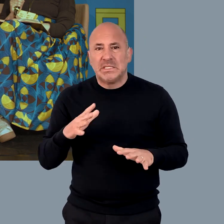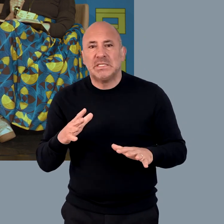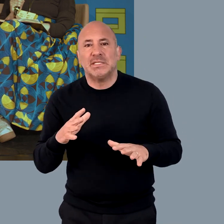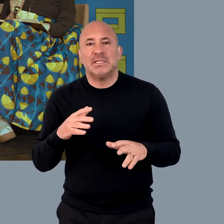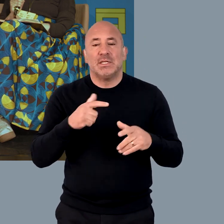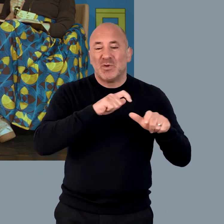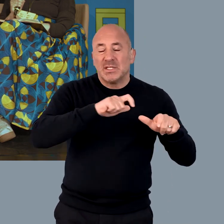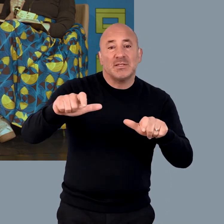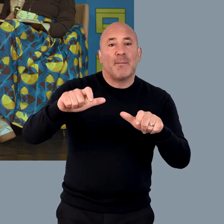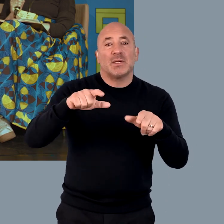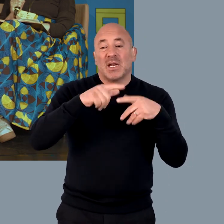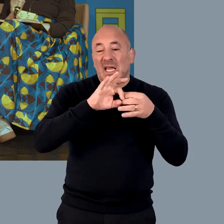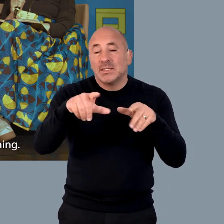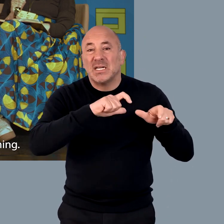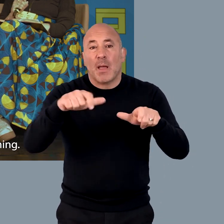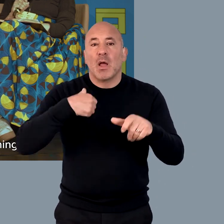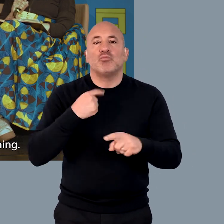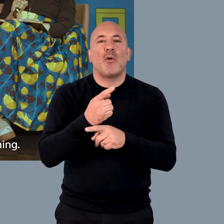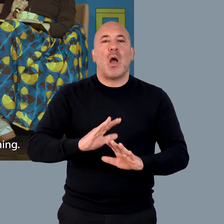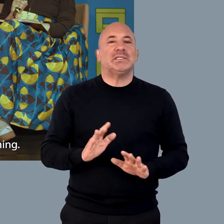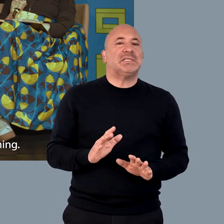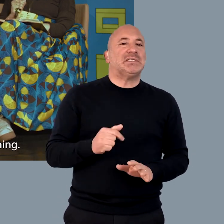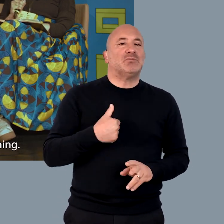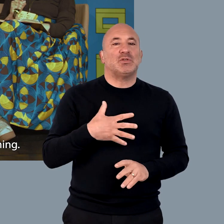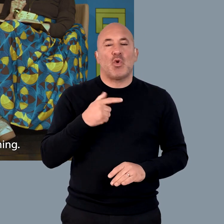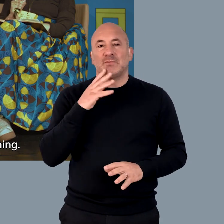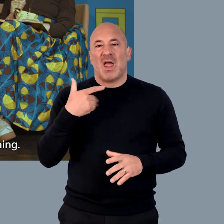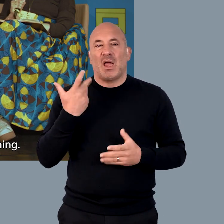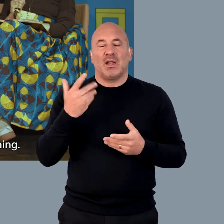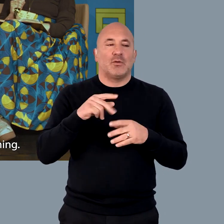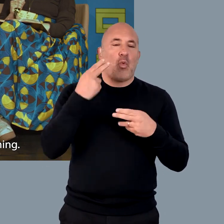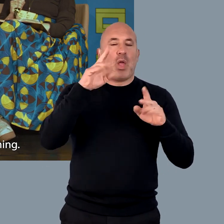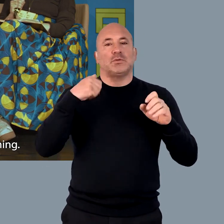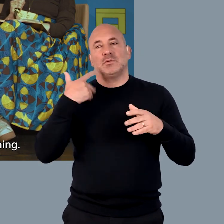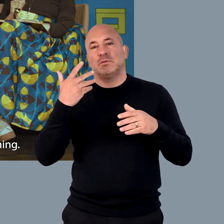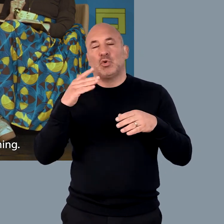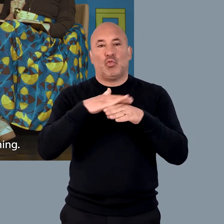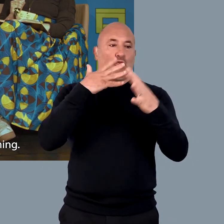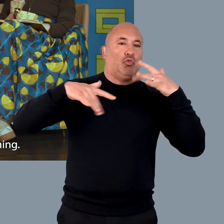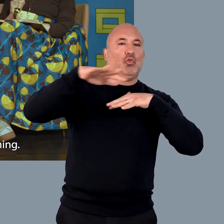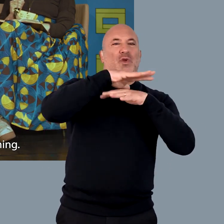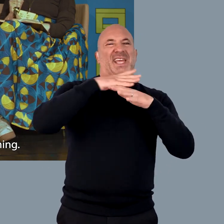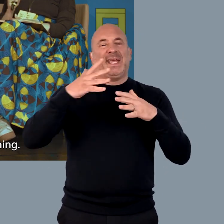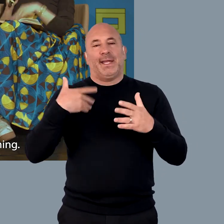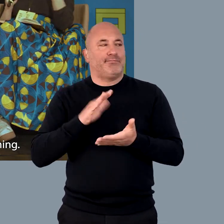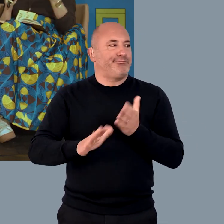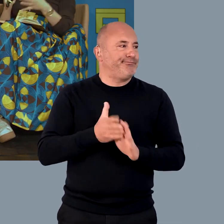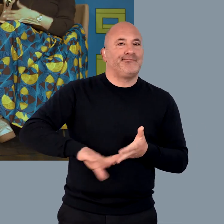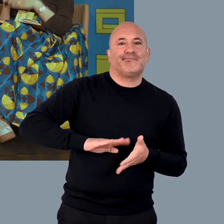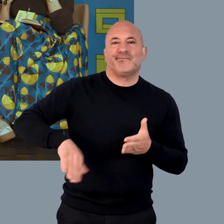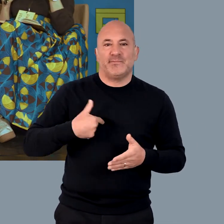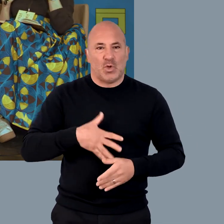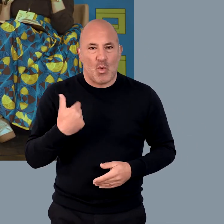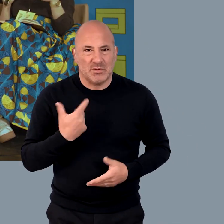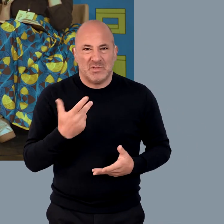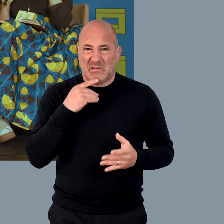talk about the things that they're doing regarding sustainability because they don't want to be, greenwashing.